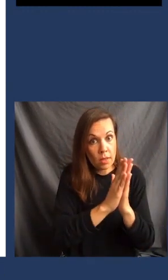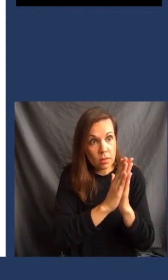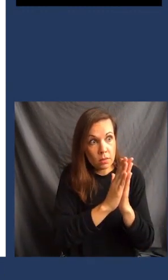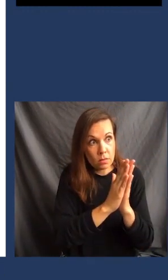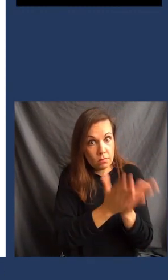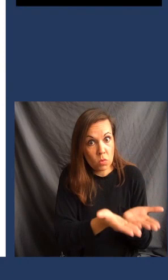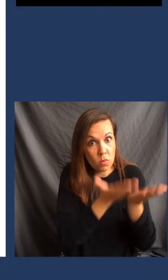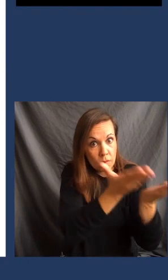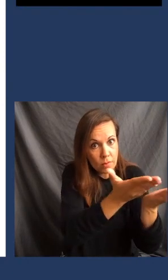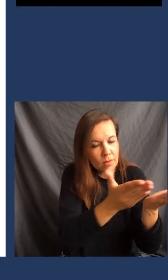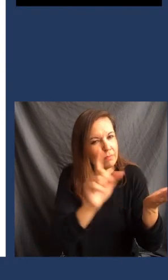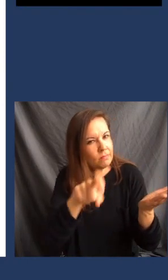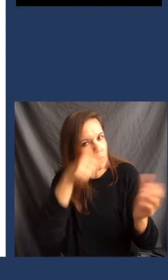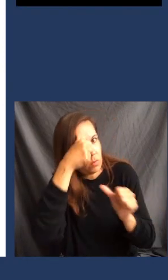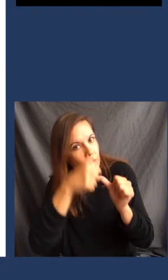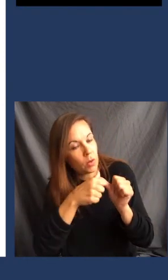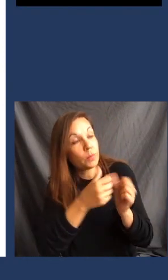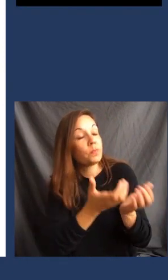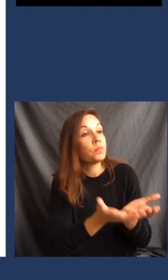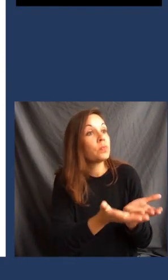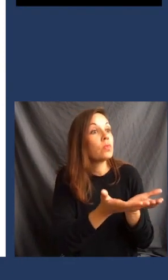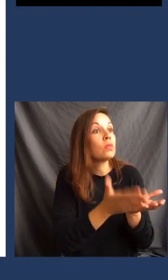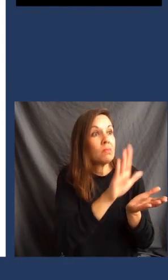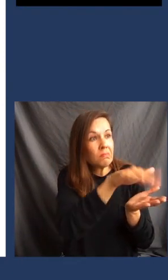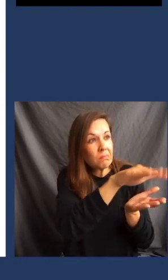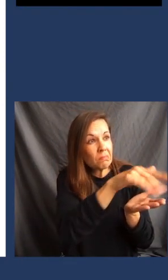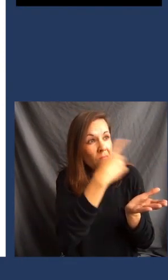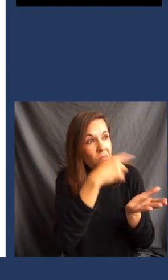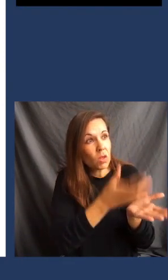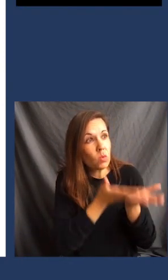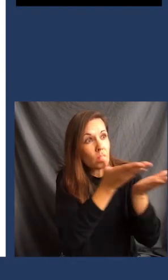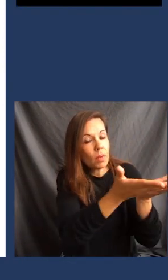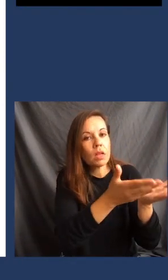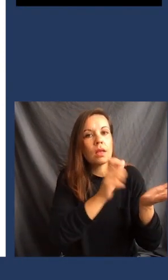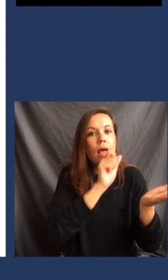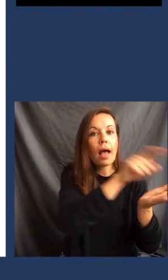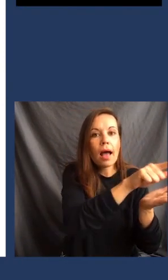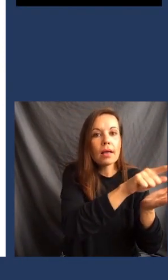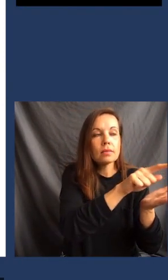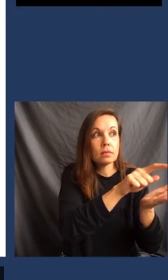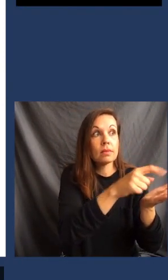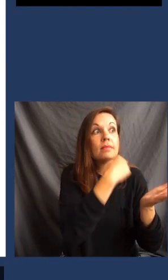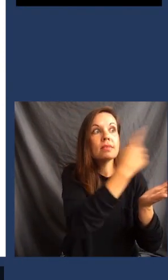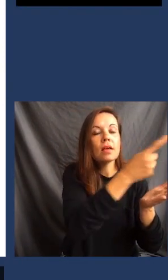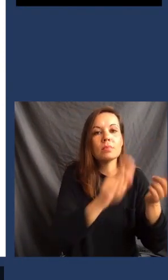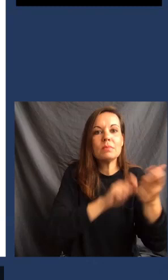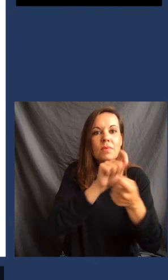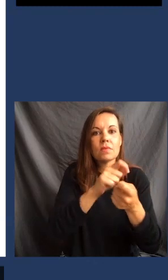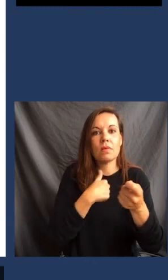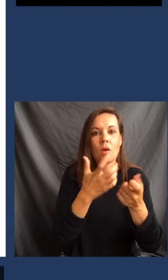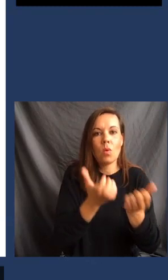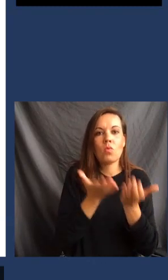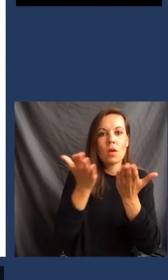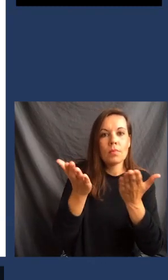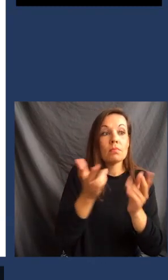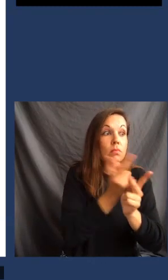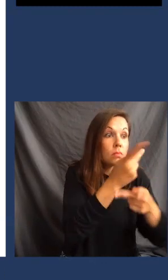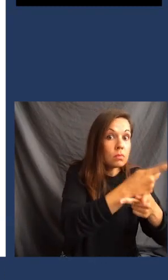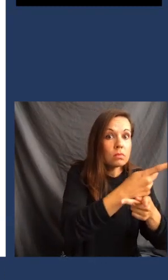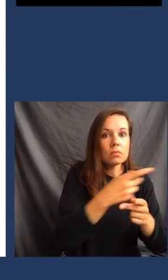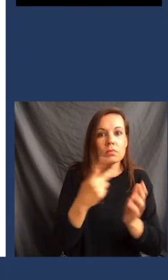recommendation. You will want to let the person know what you want to be recommended for, such as a product